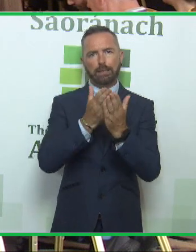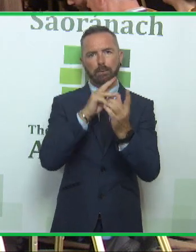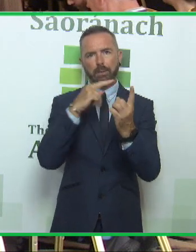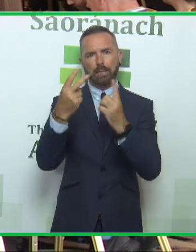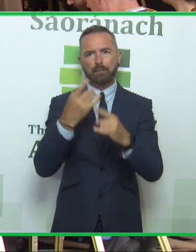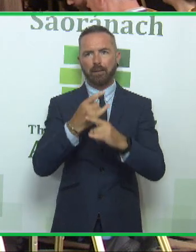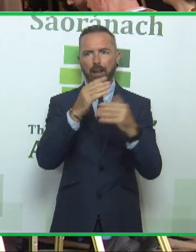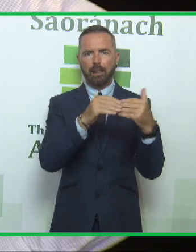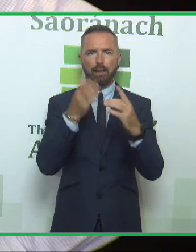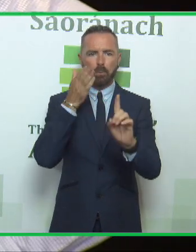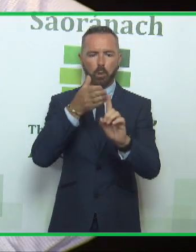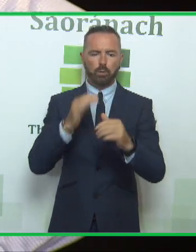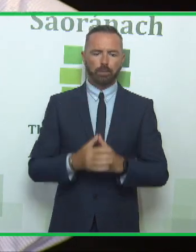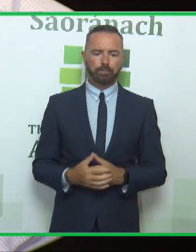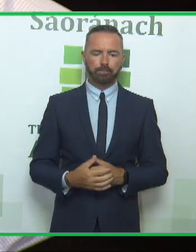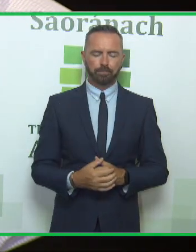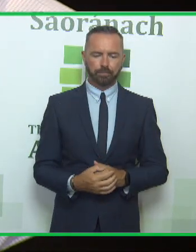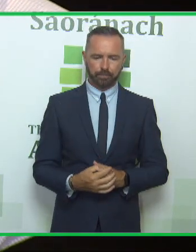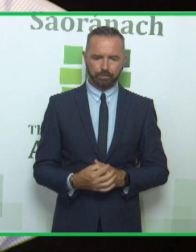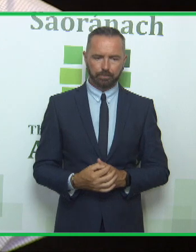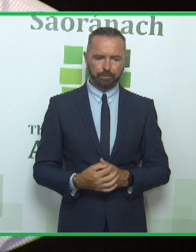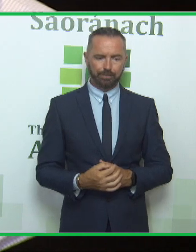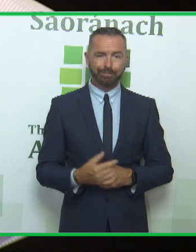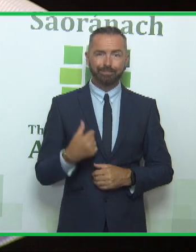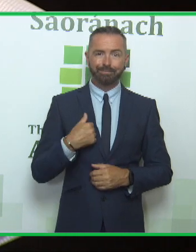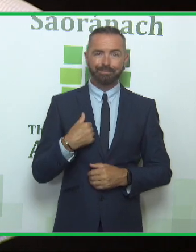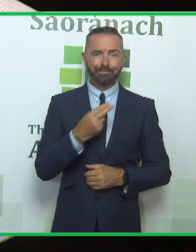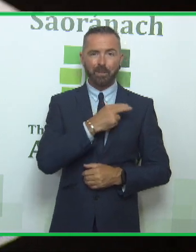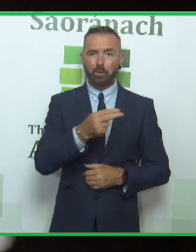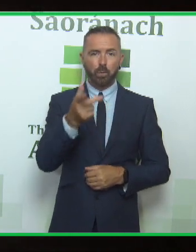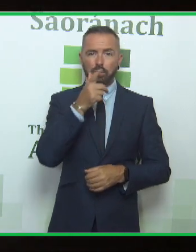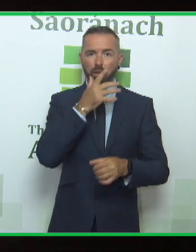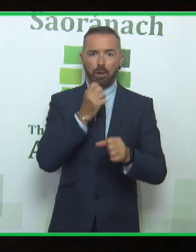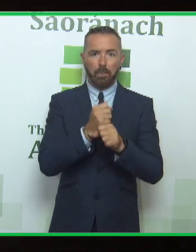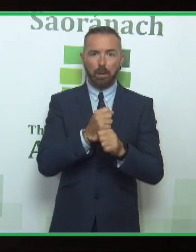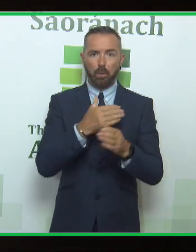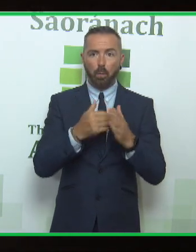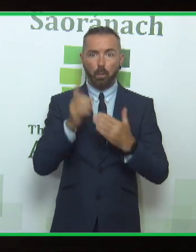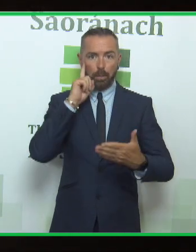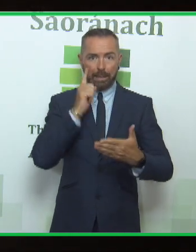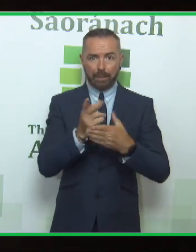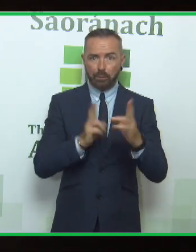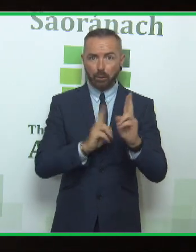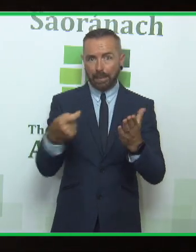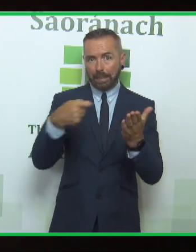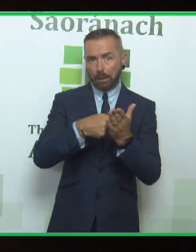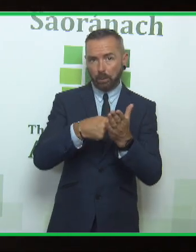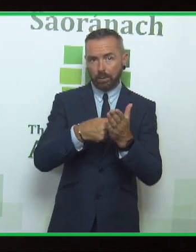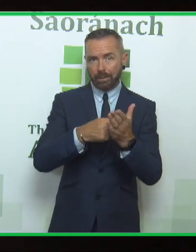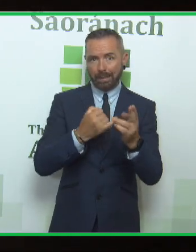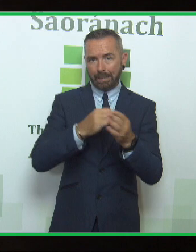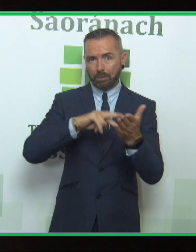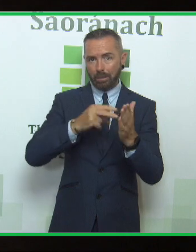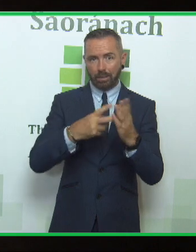use. So I'm not outlining what the Department of Health believes should be in the next drug strategy. That's not what I'm here to